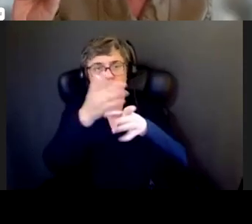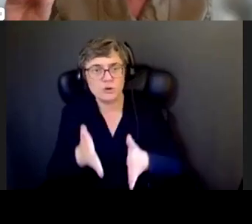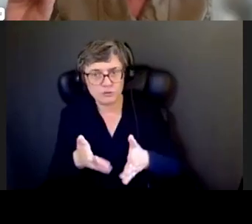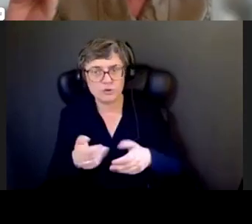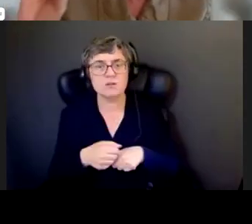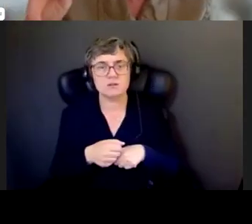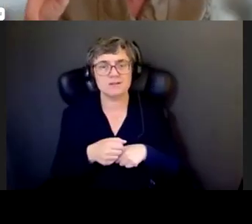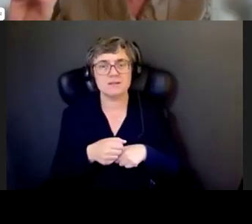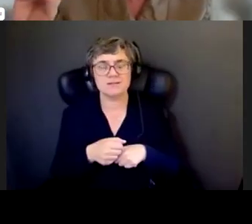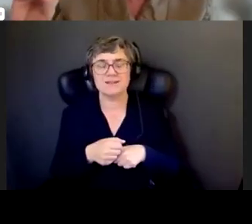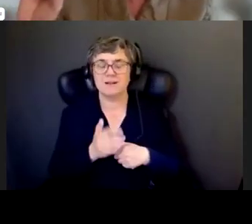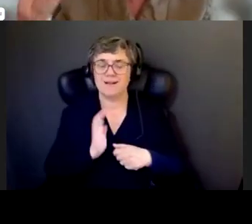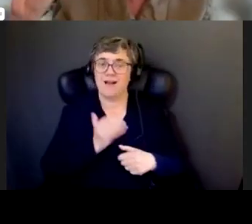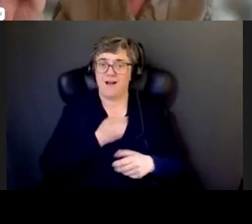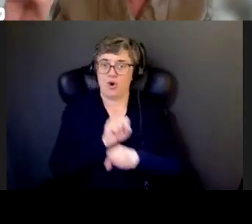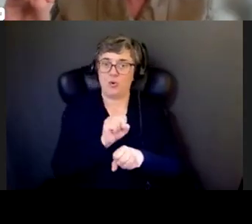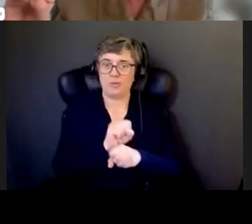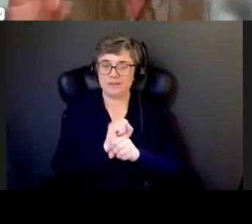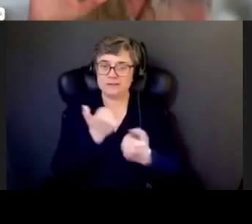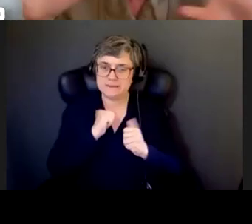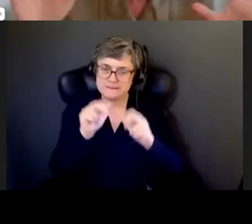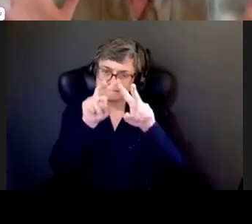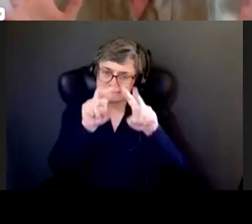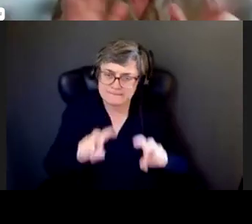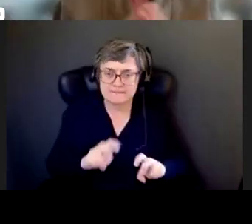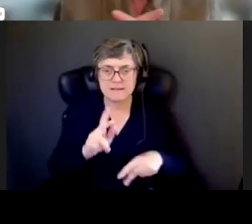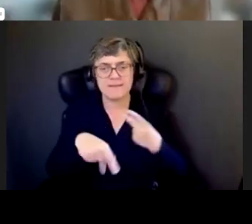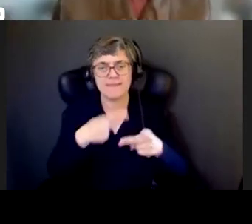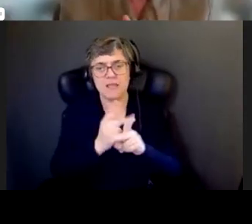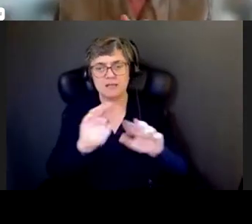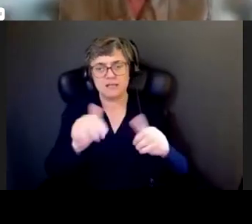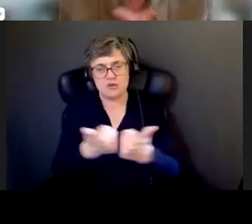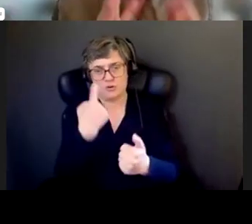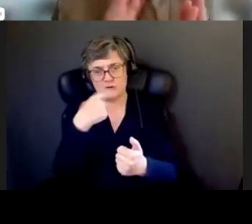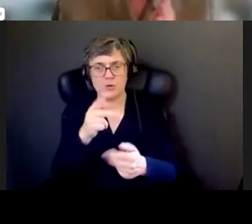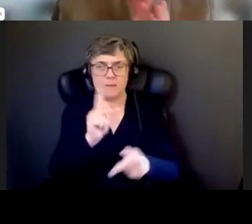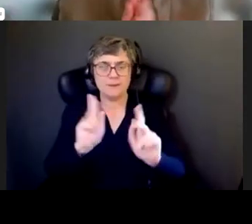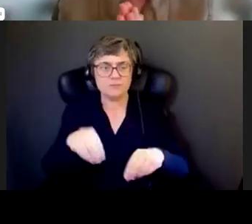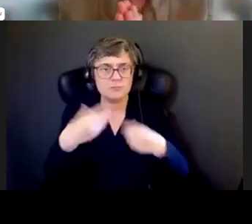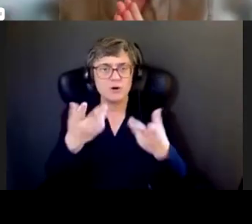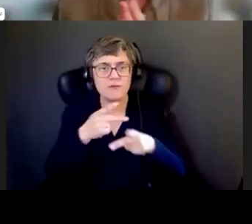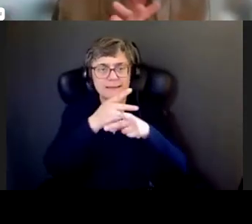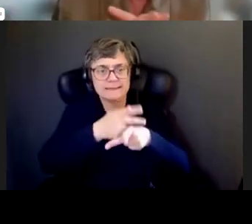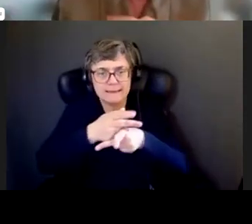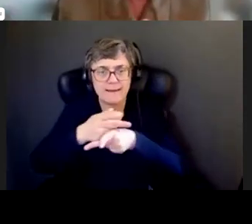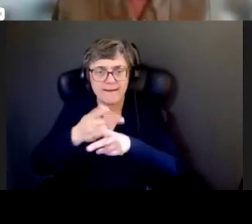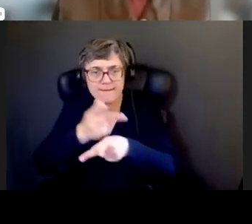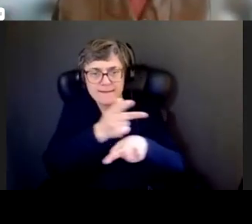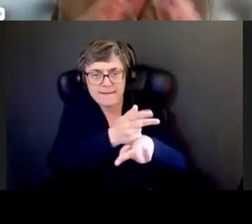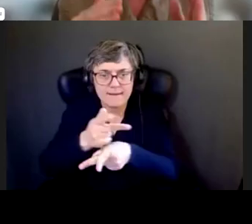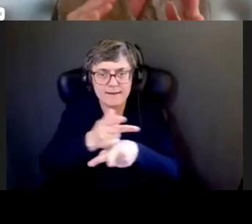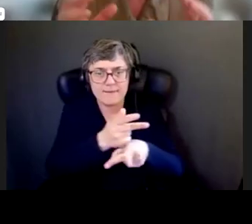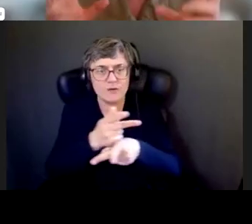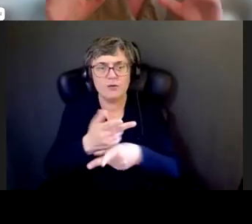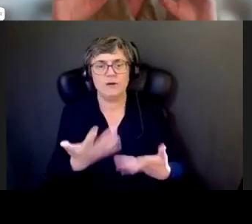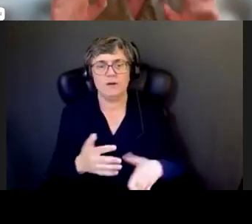caregivers are facing and the importance of collaboration across health and social care systems, giving caregivers the support they need.